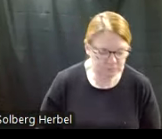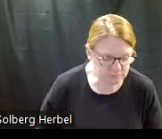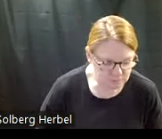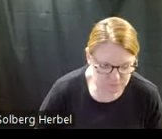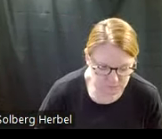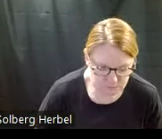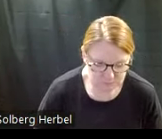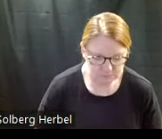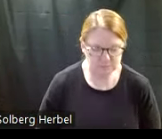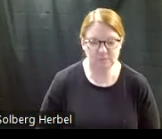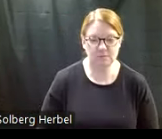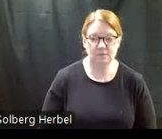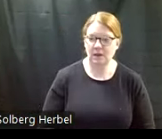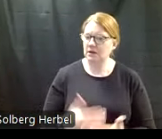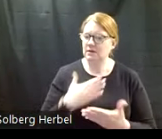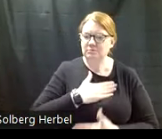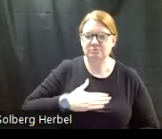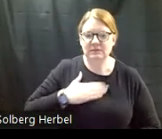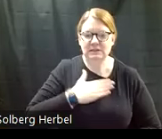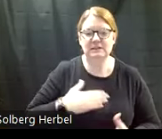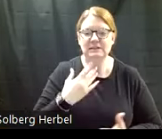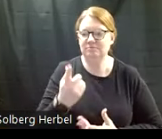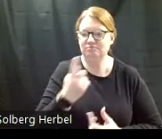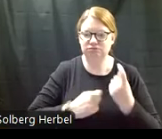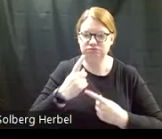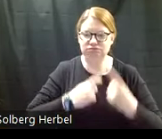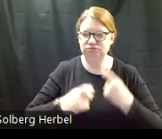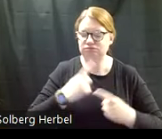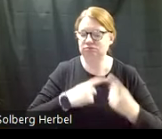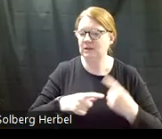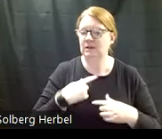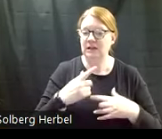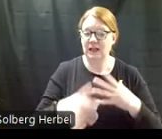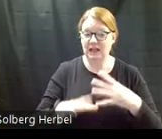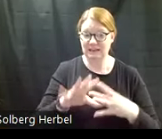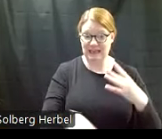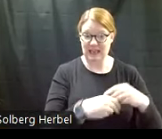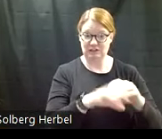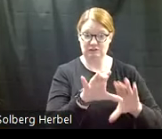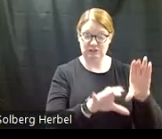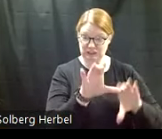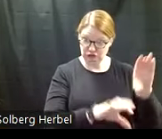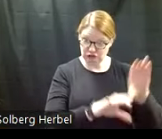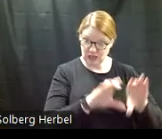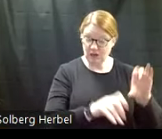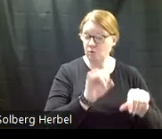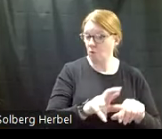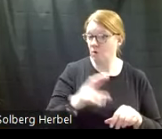We encourage you to ask questions in the chat or unmuting during the Q&A portion of the presentations if you're comfortable.